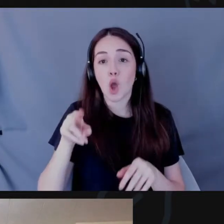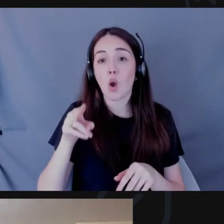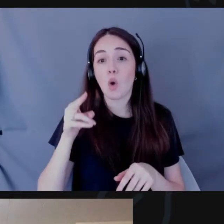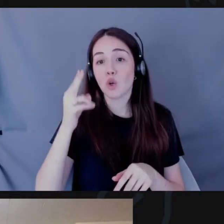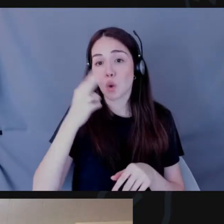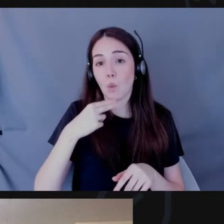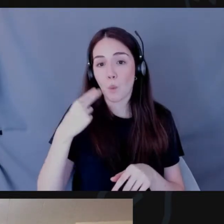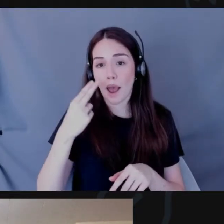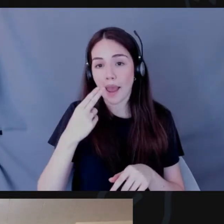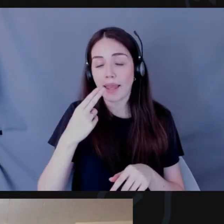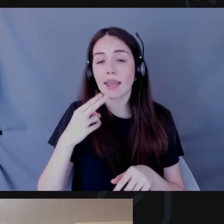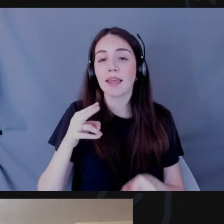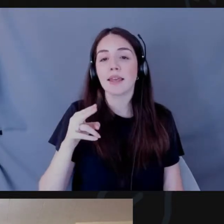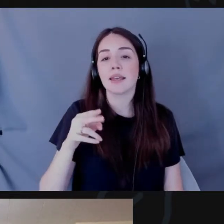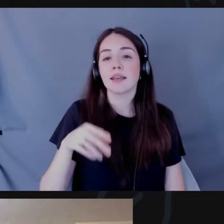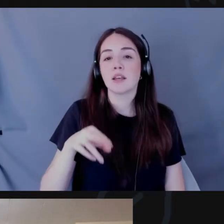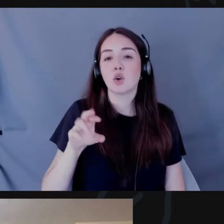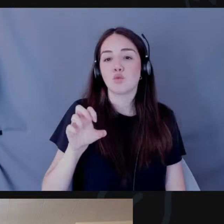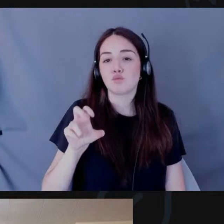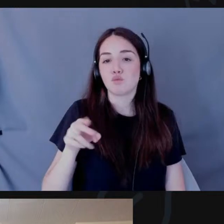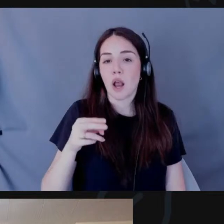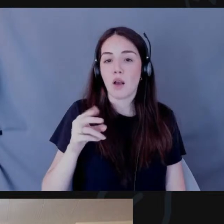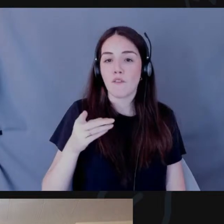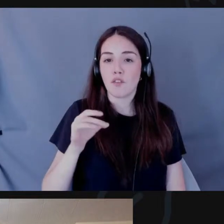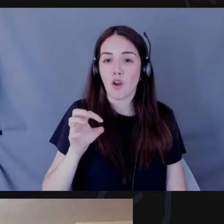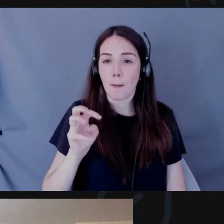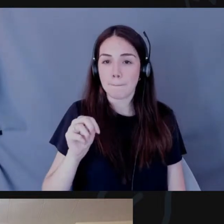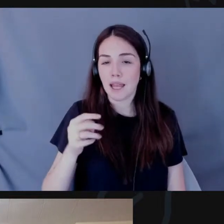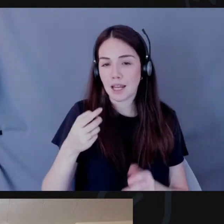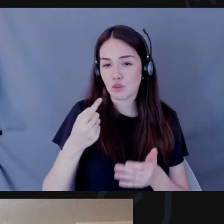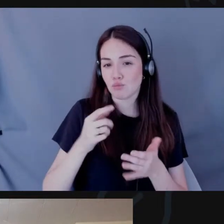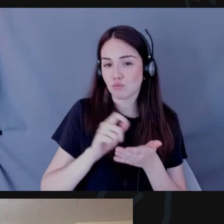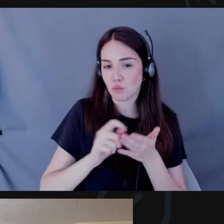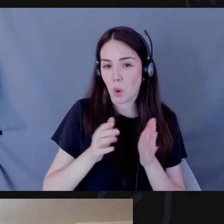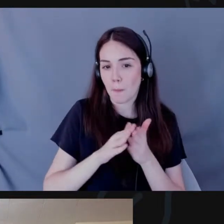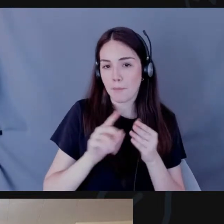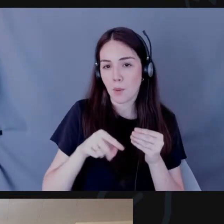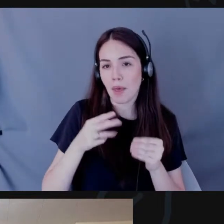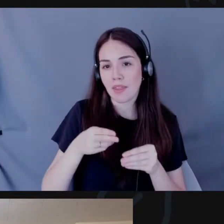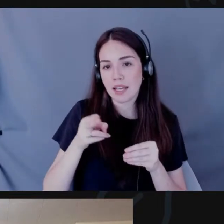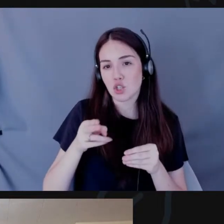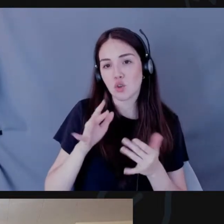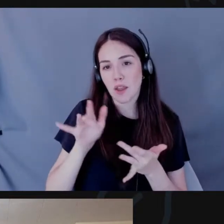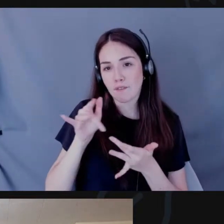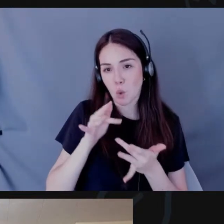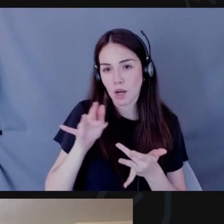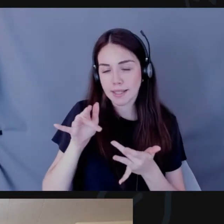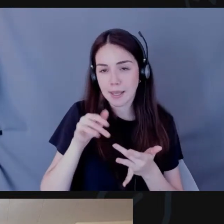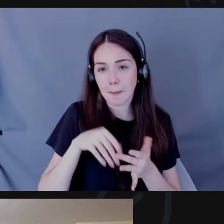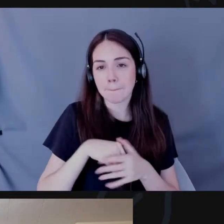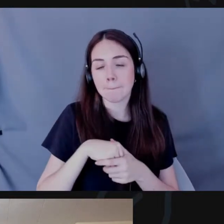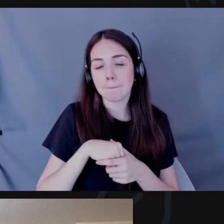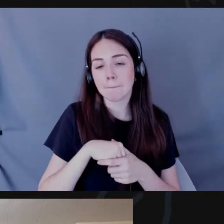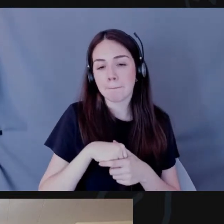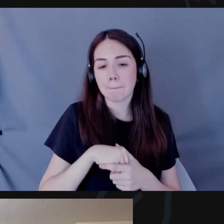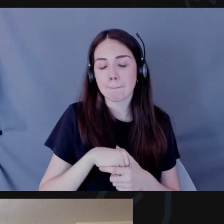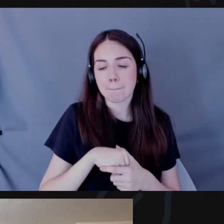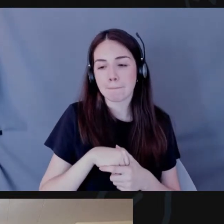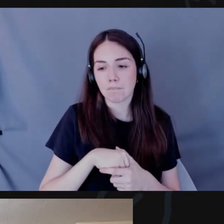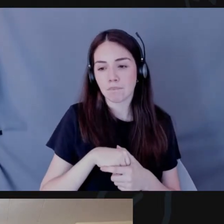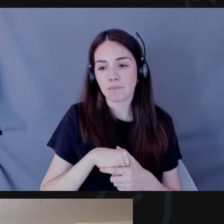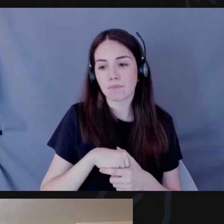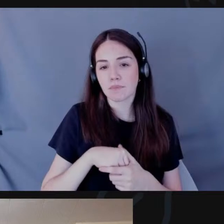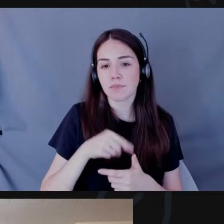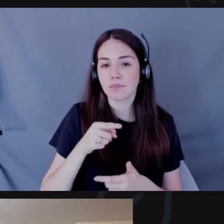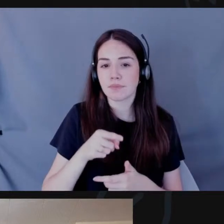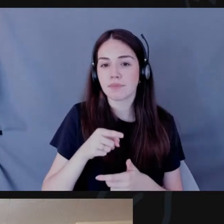Rothman wrote this really fantastic book about the history of tourism and what tourism does to places. And he looks